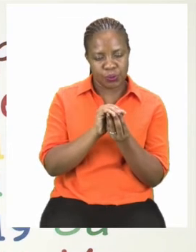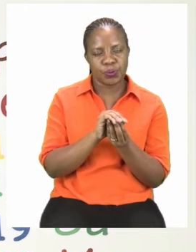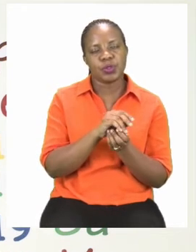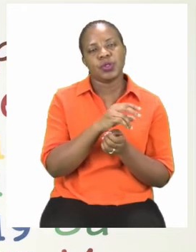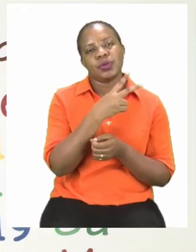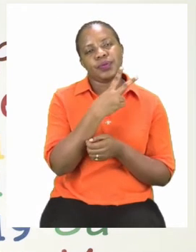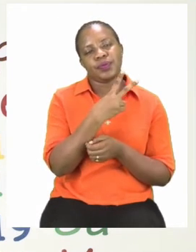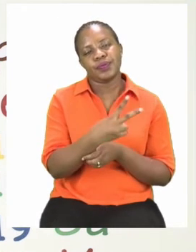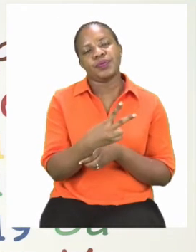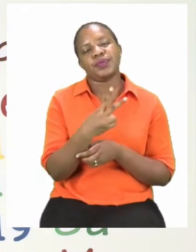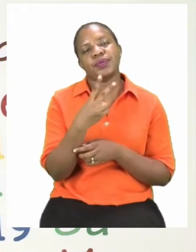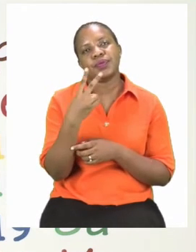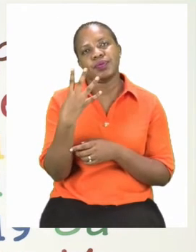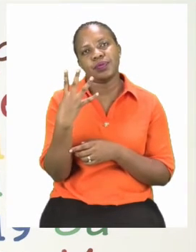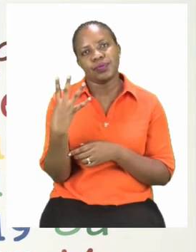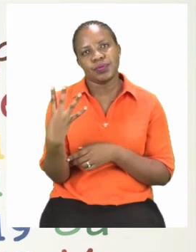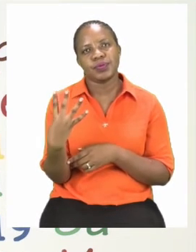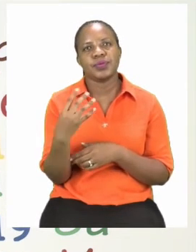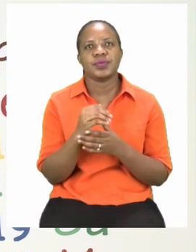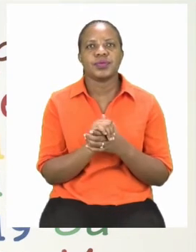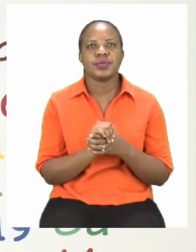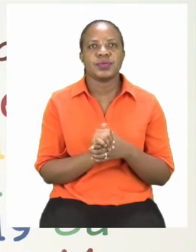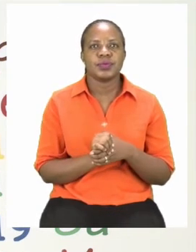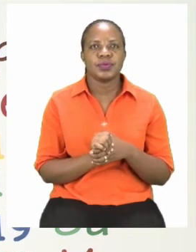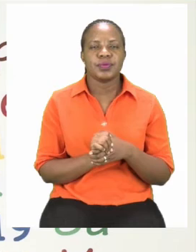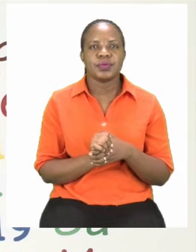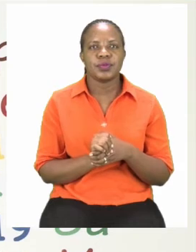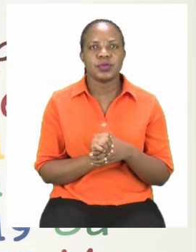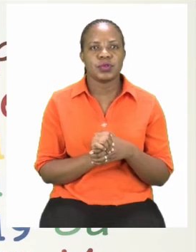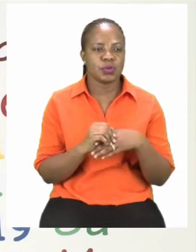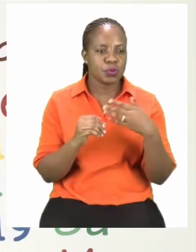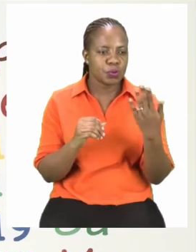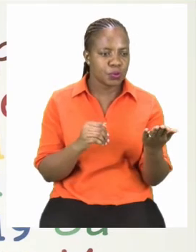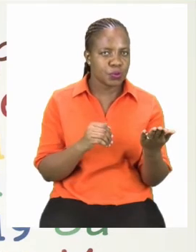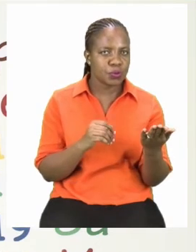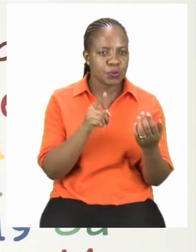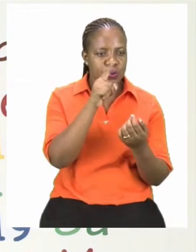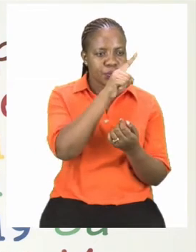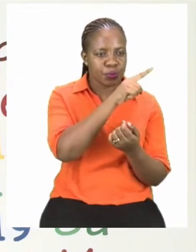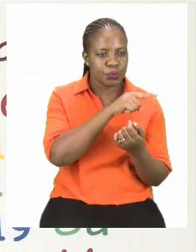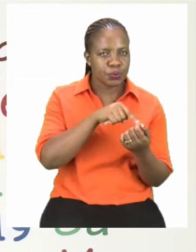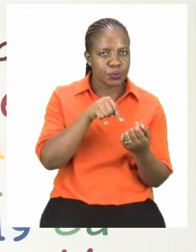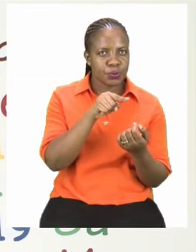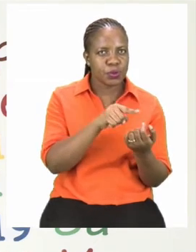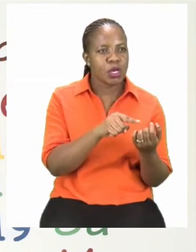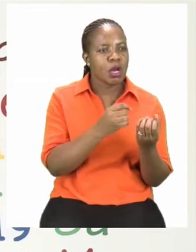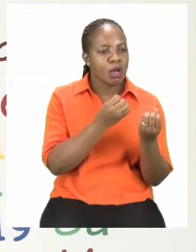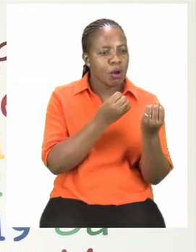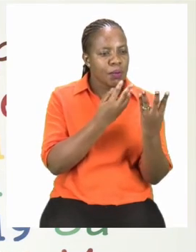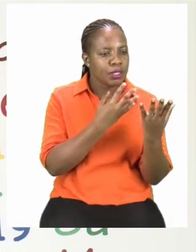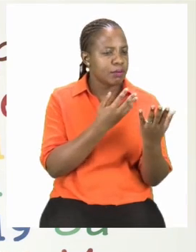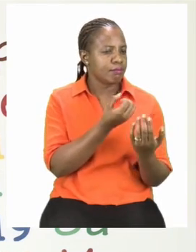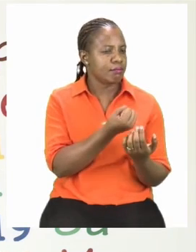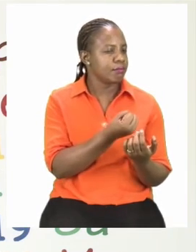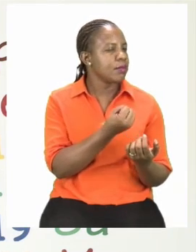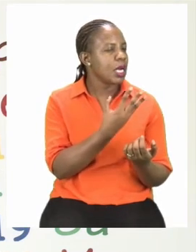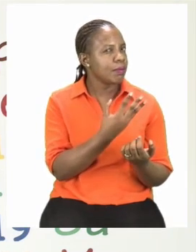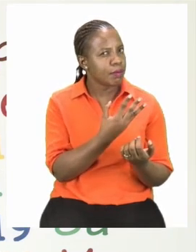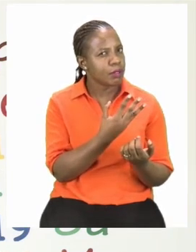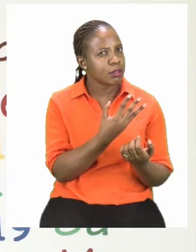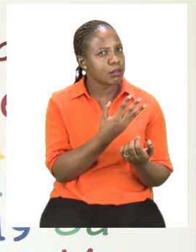74 3759 and we will put you on our distribution list for the attention of pre-primary schools.